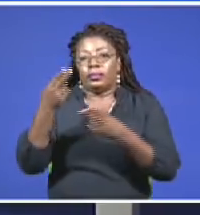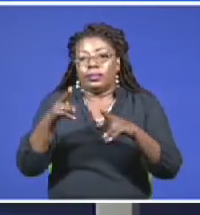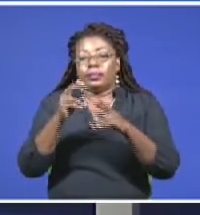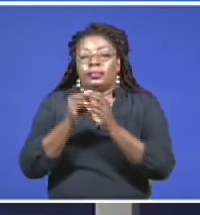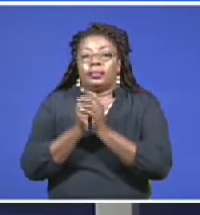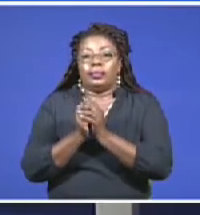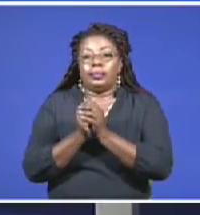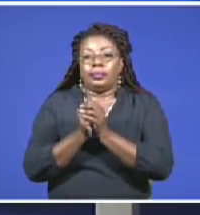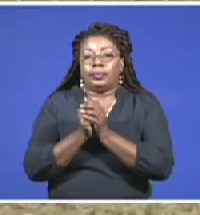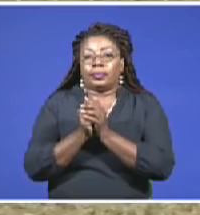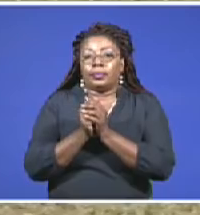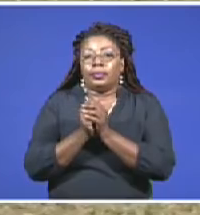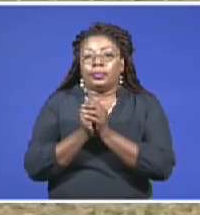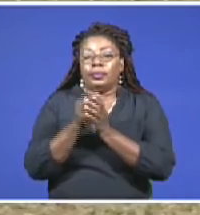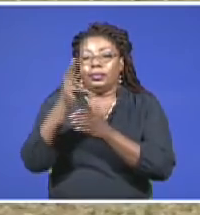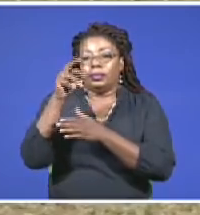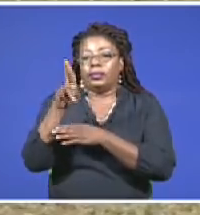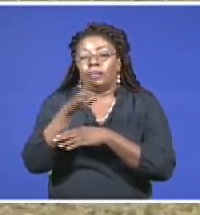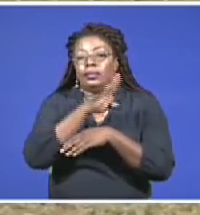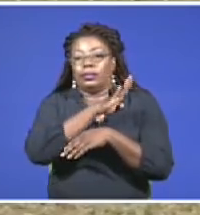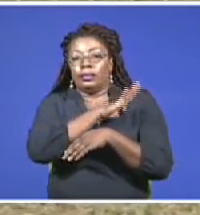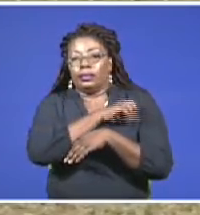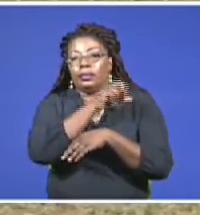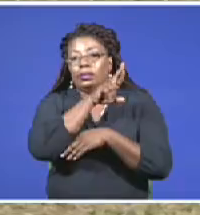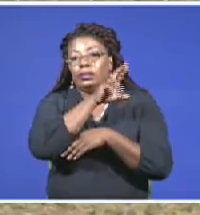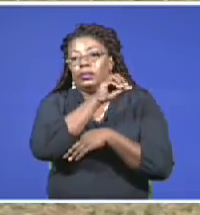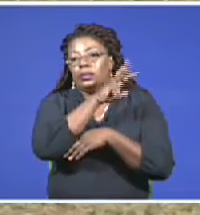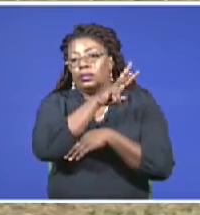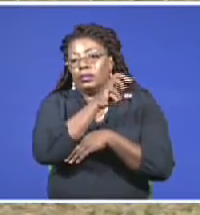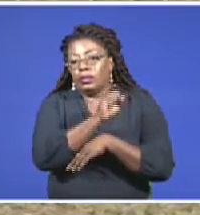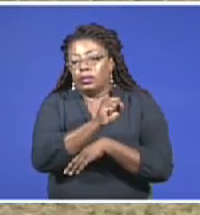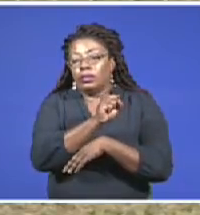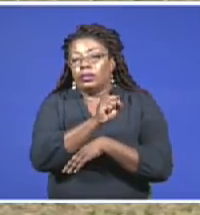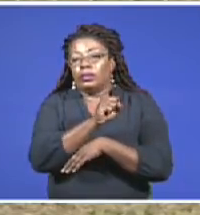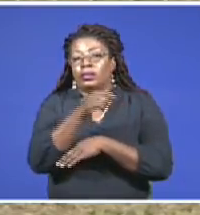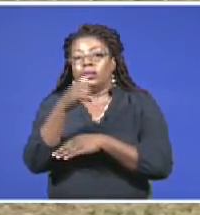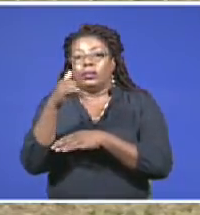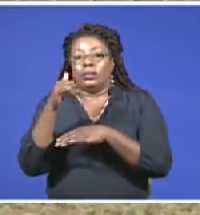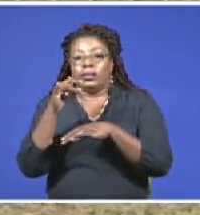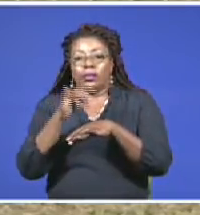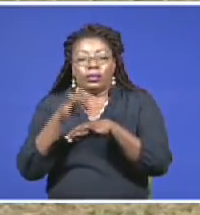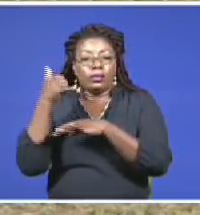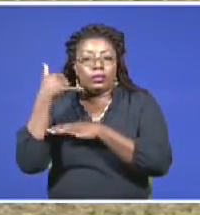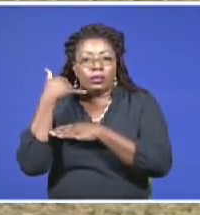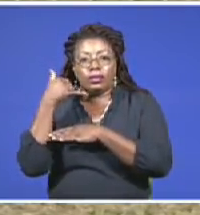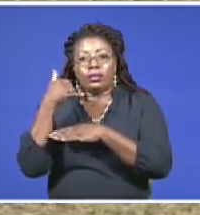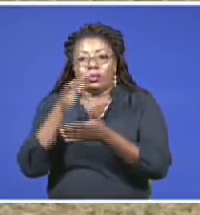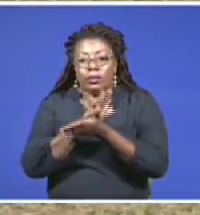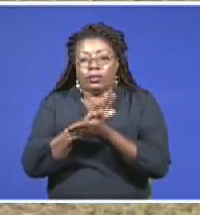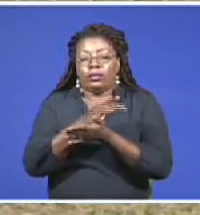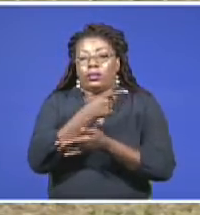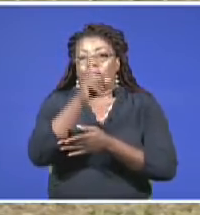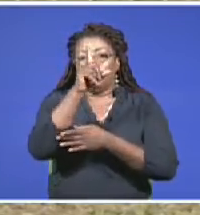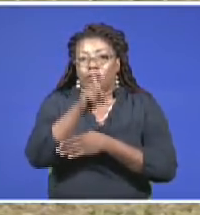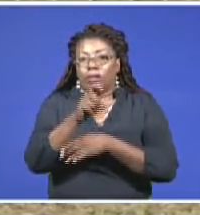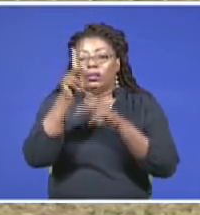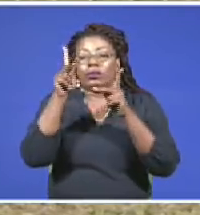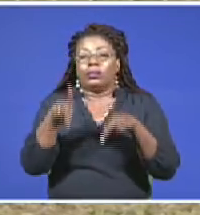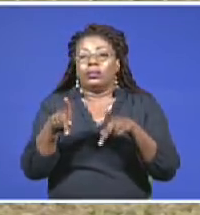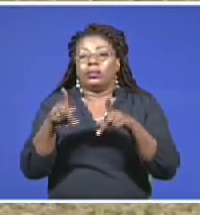about. Mr. Burrows contacted the school, and they needed